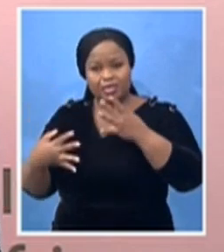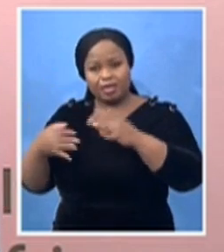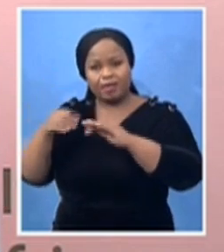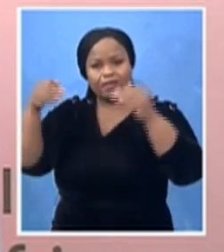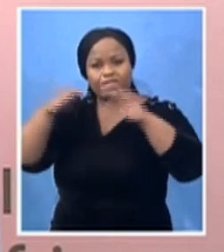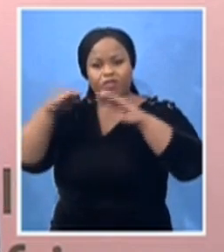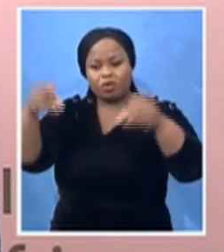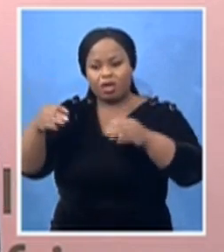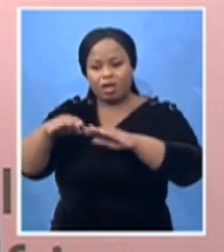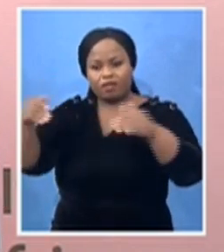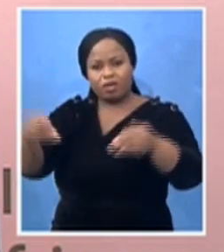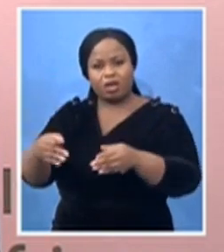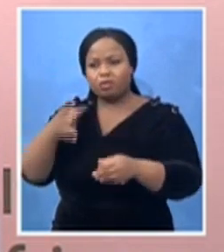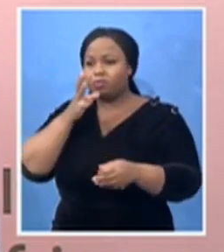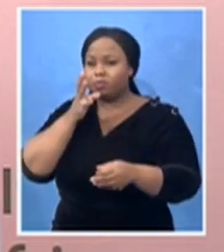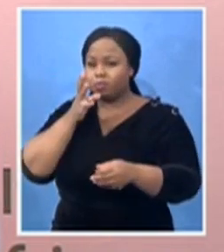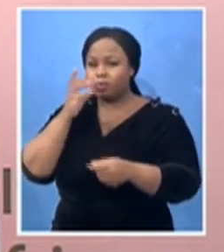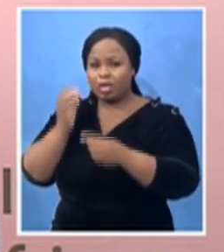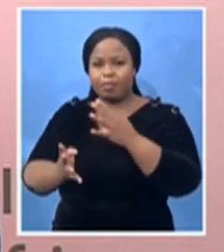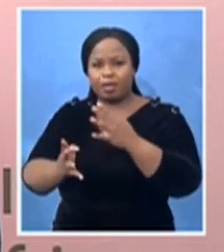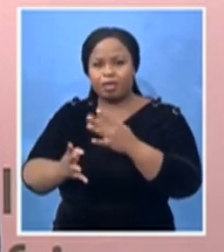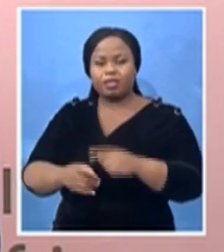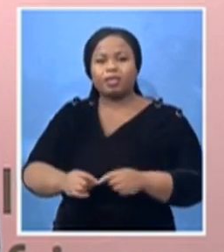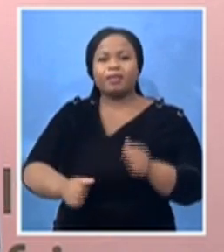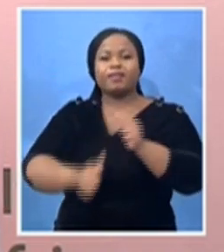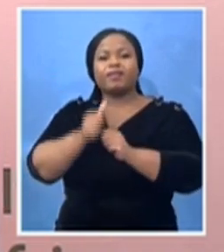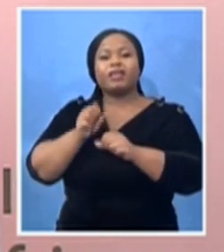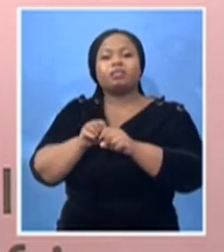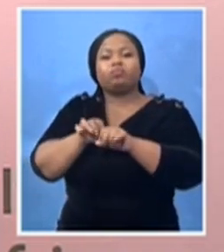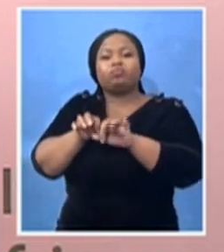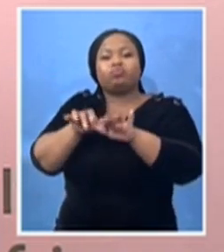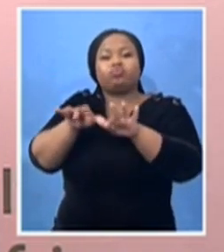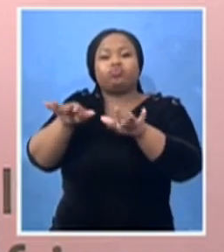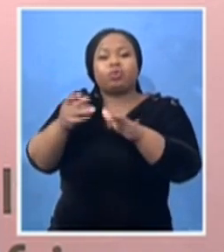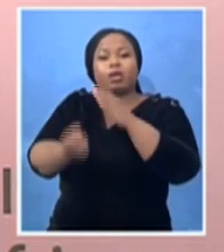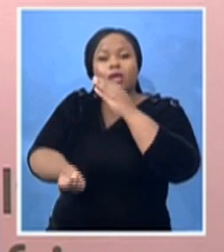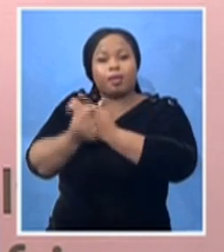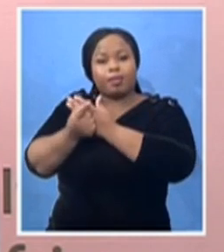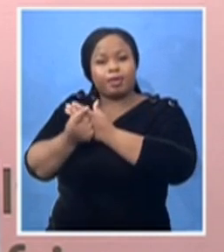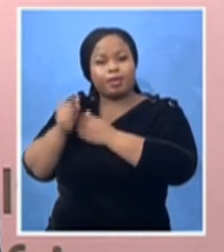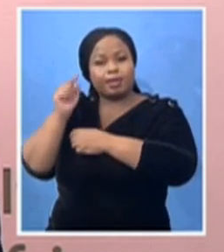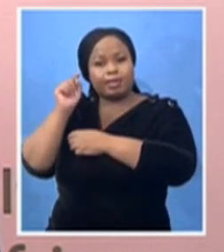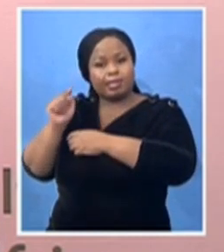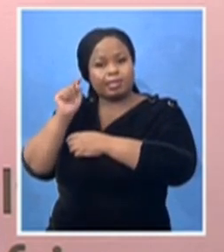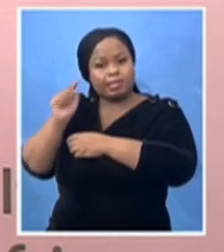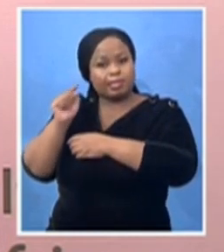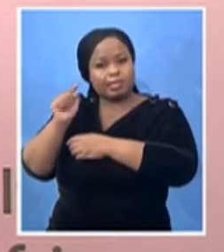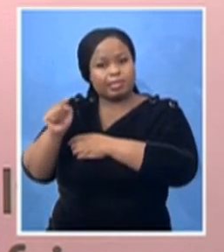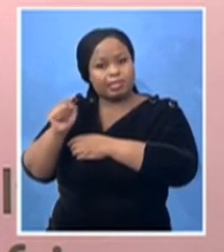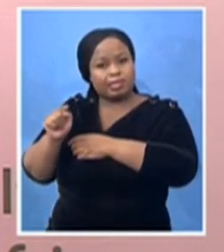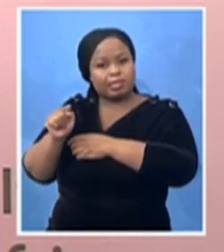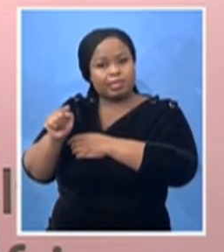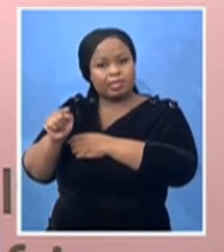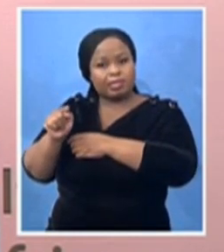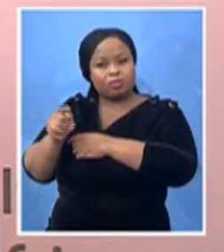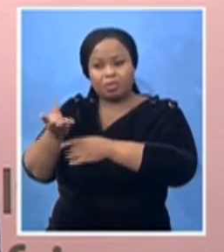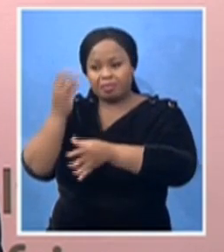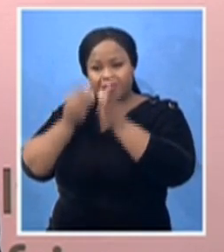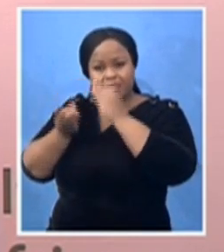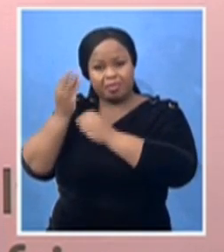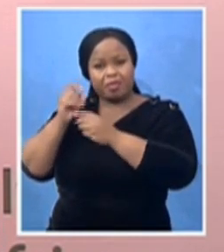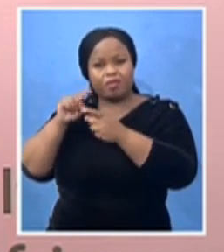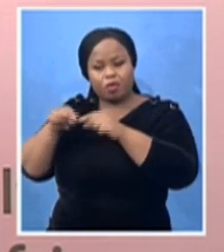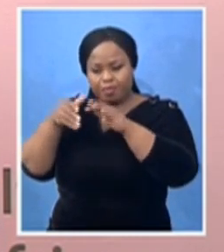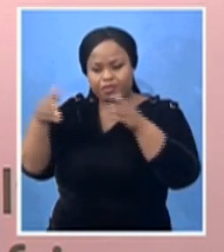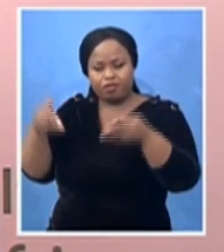cluster of infectious cases were recorded from. These are concrete things. When we